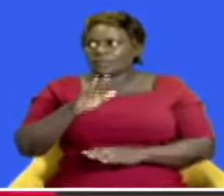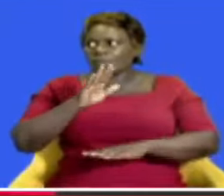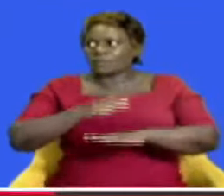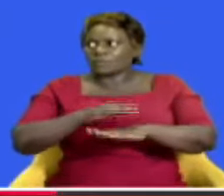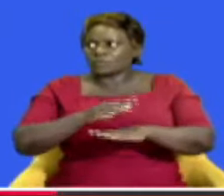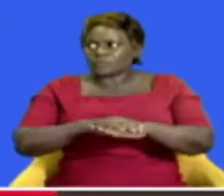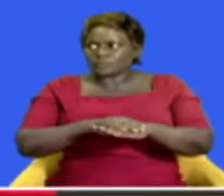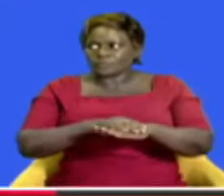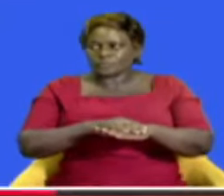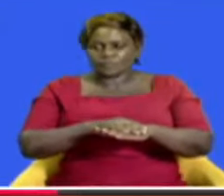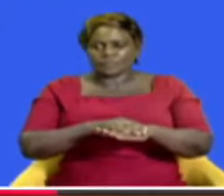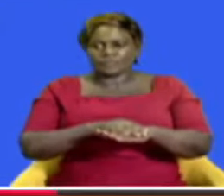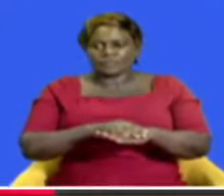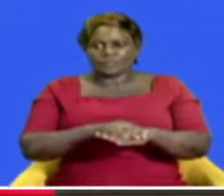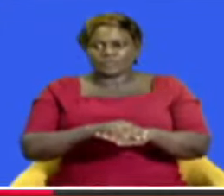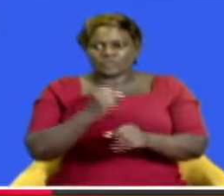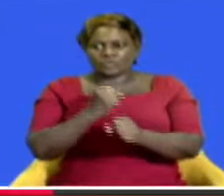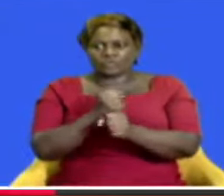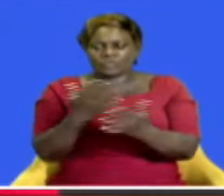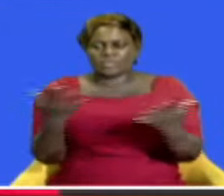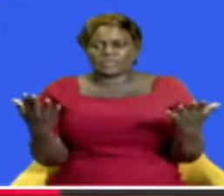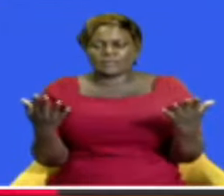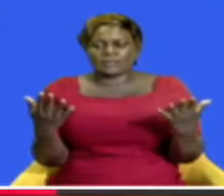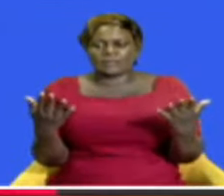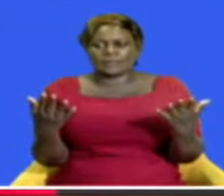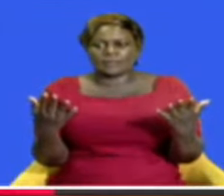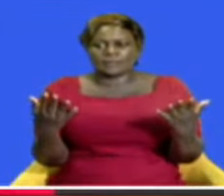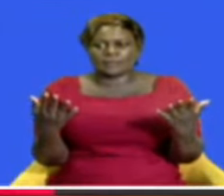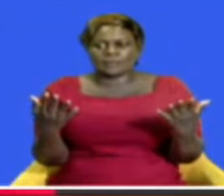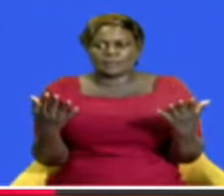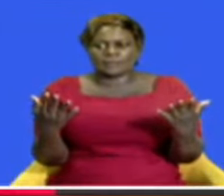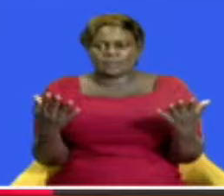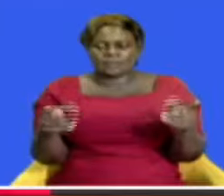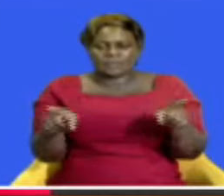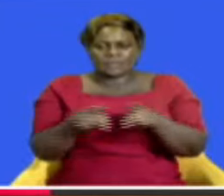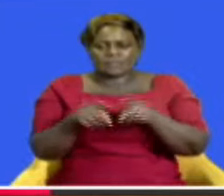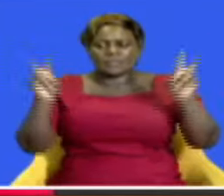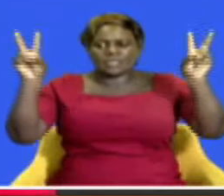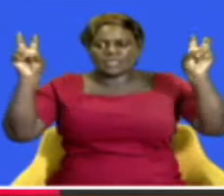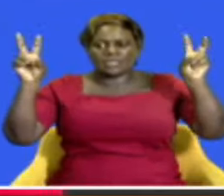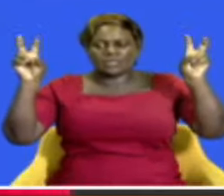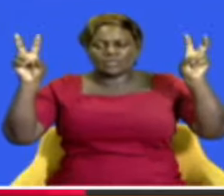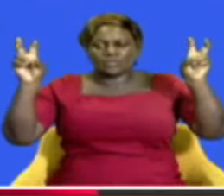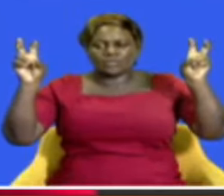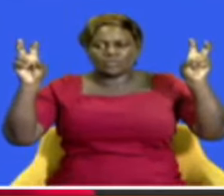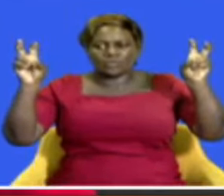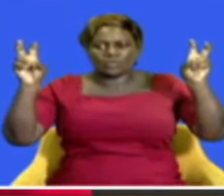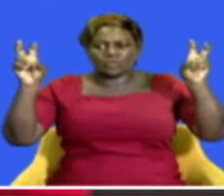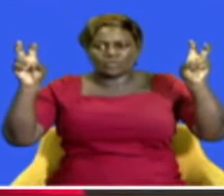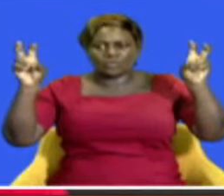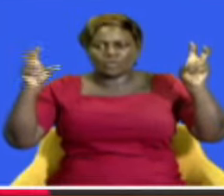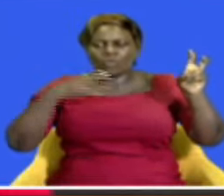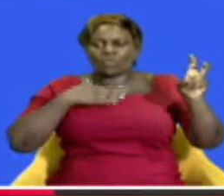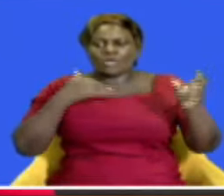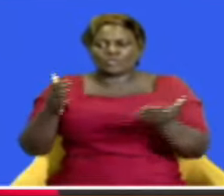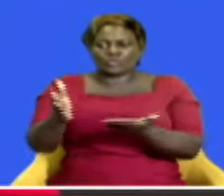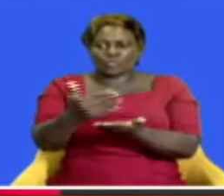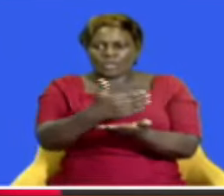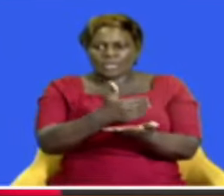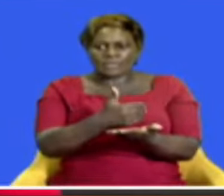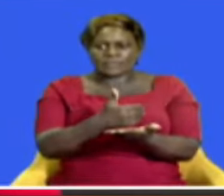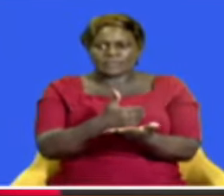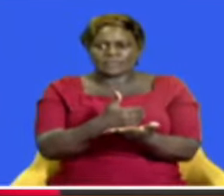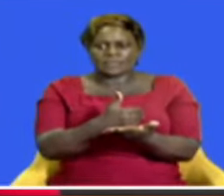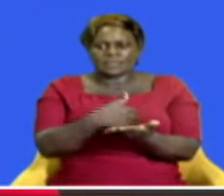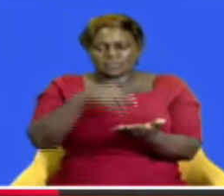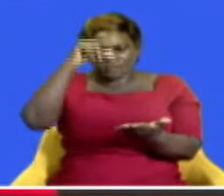to sending money is the best way. Fine, I know the issues to do with what monies we want to collect